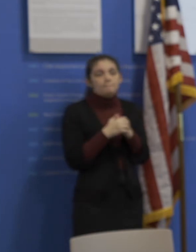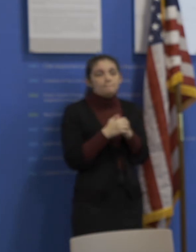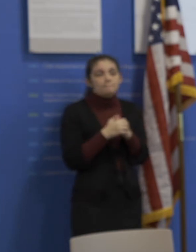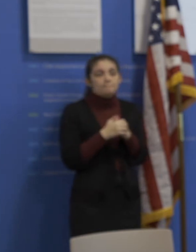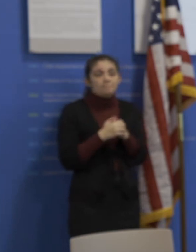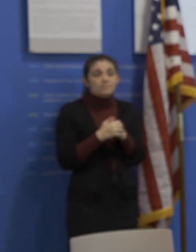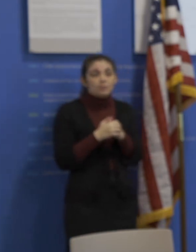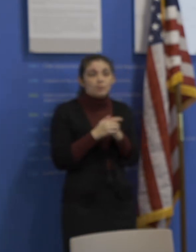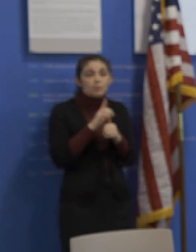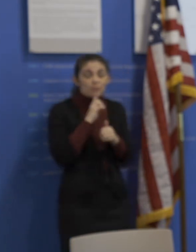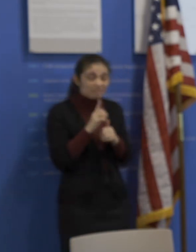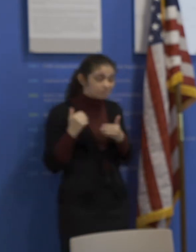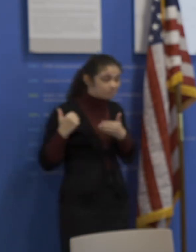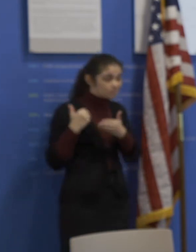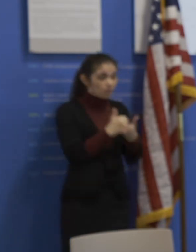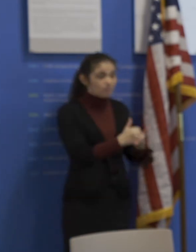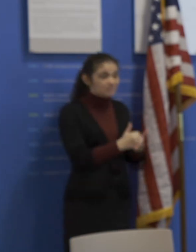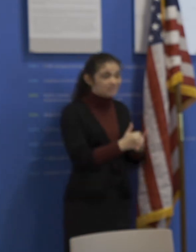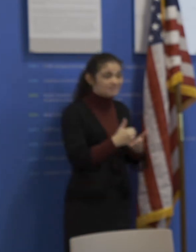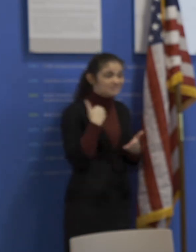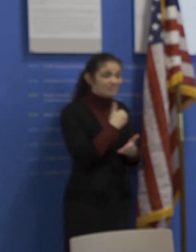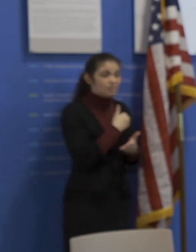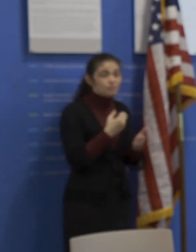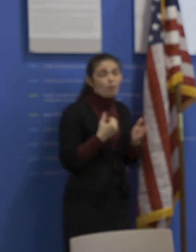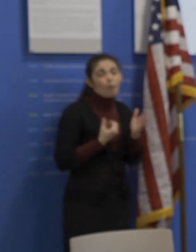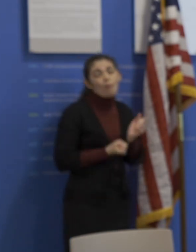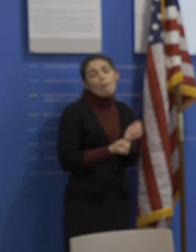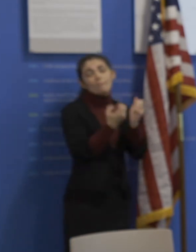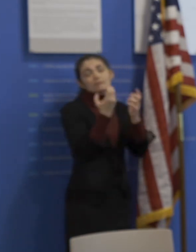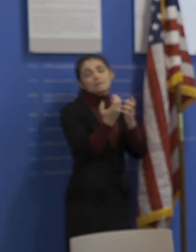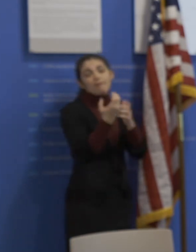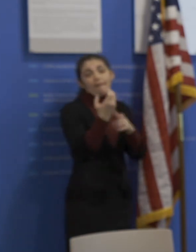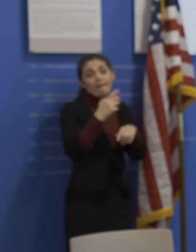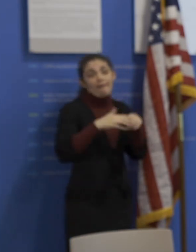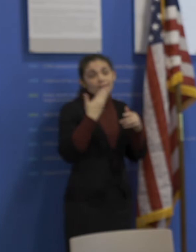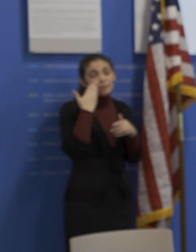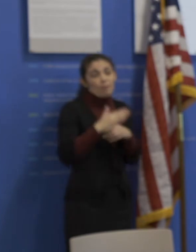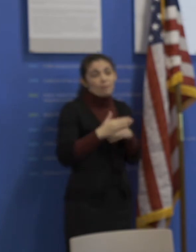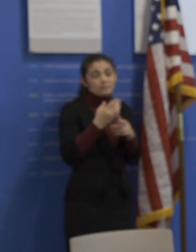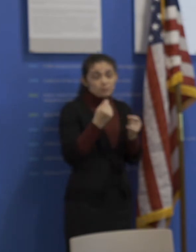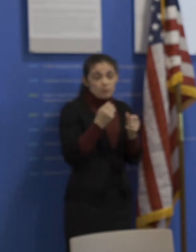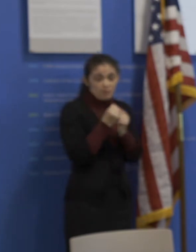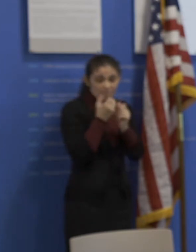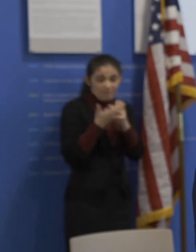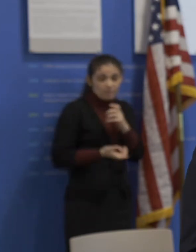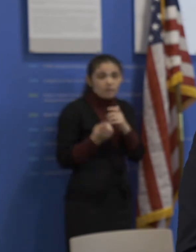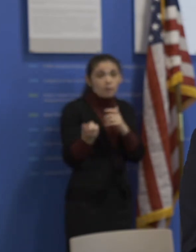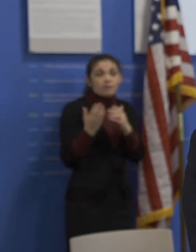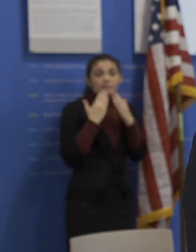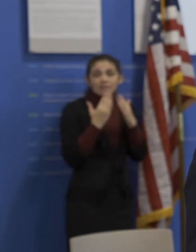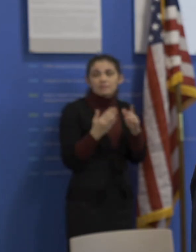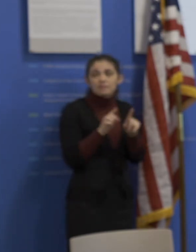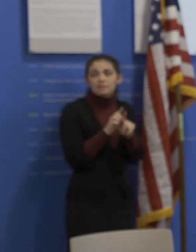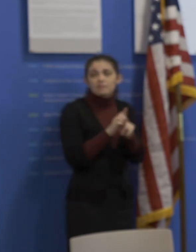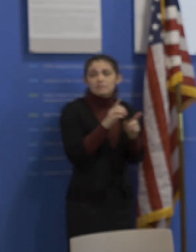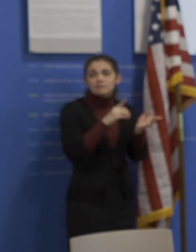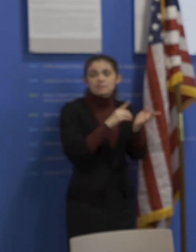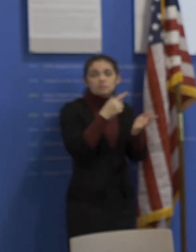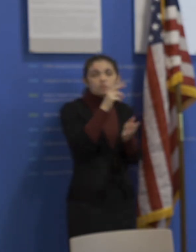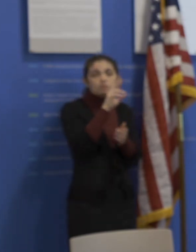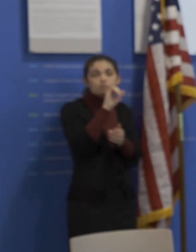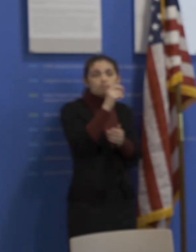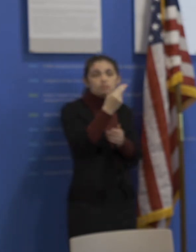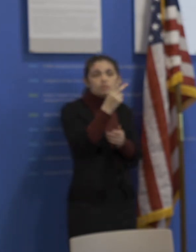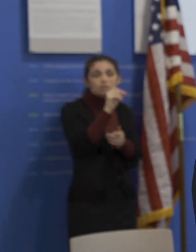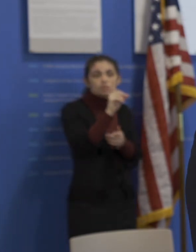who has been a godsend to us here in our response. And I don't know what I would do without her. I want to thank her, Dr. Richard Stacklin, and